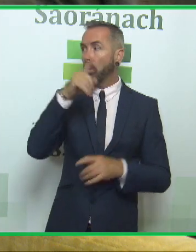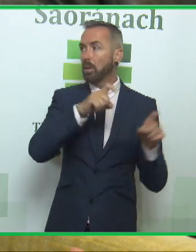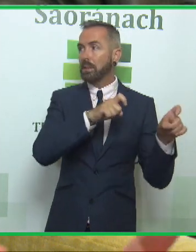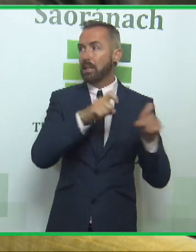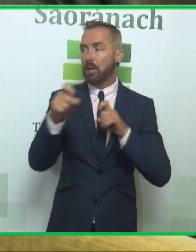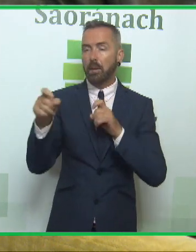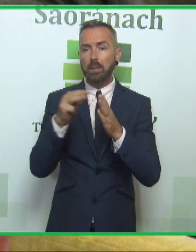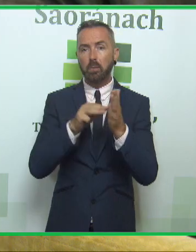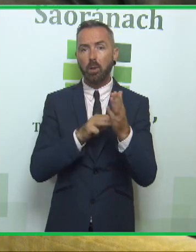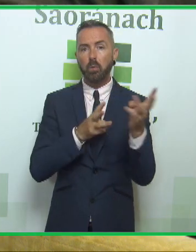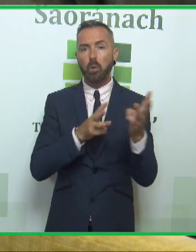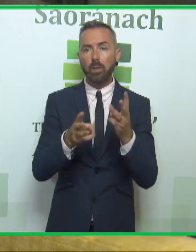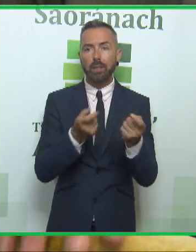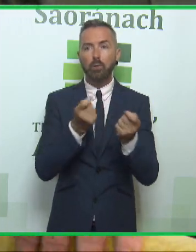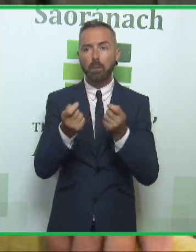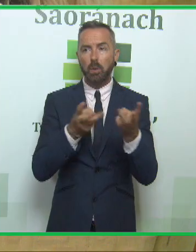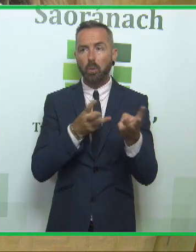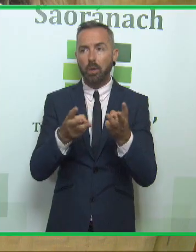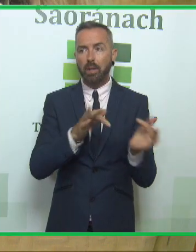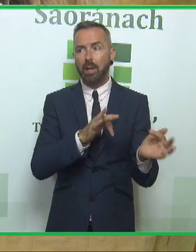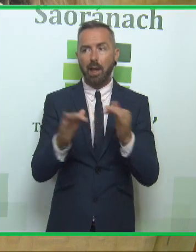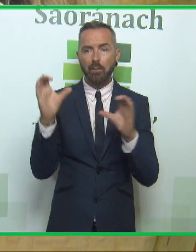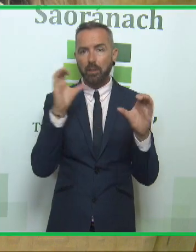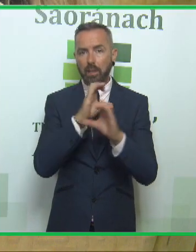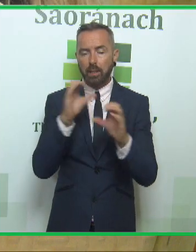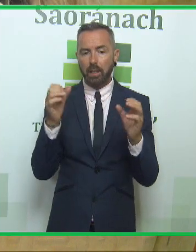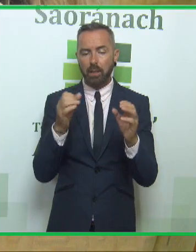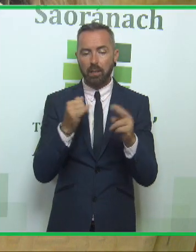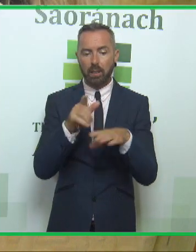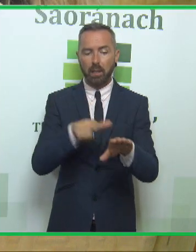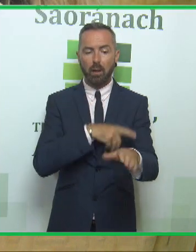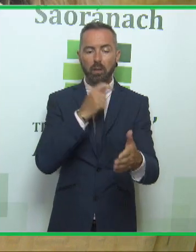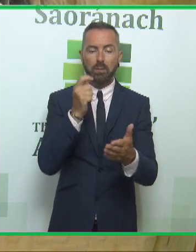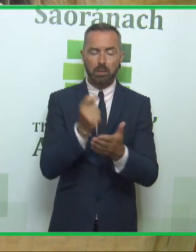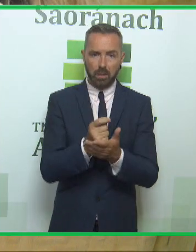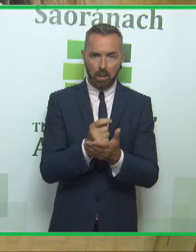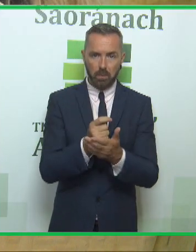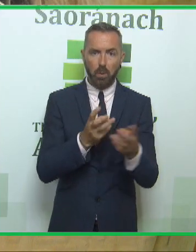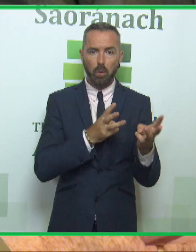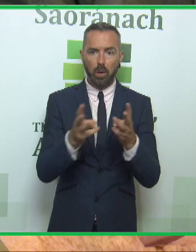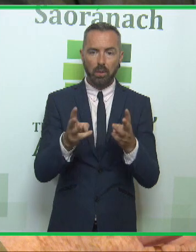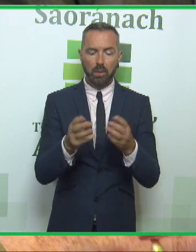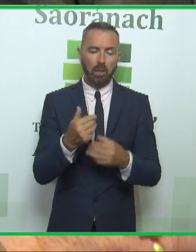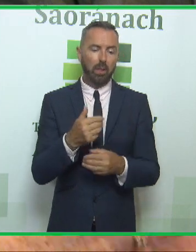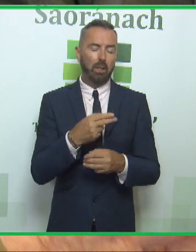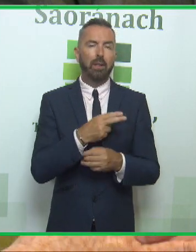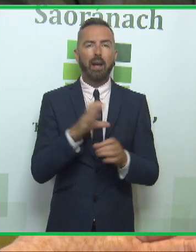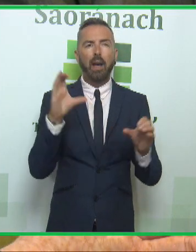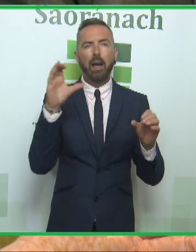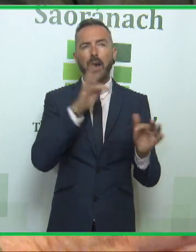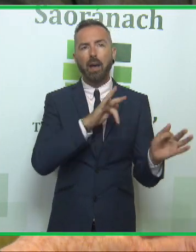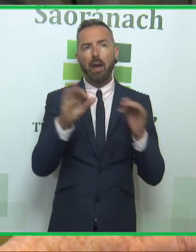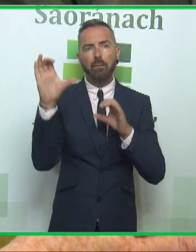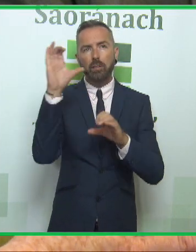stabilisation works, treatment works, and aftercare in long term. Not aftercare for necessarily can work for